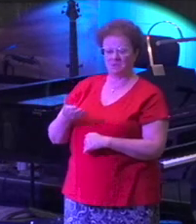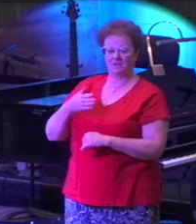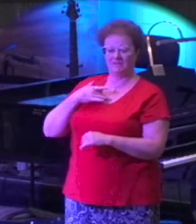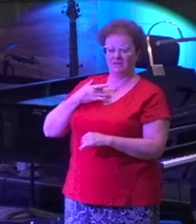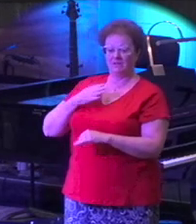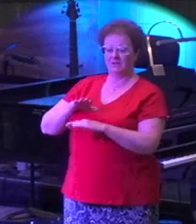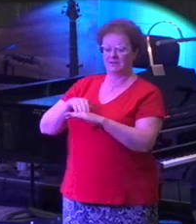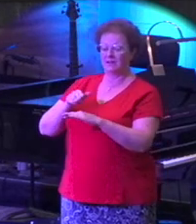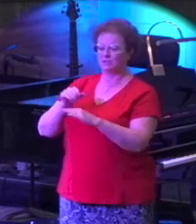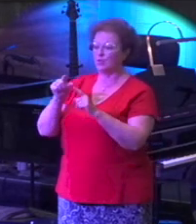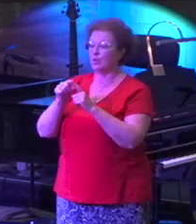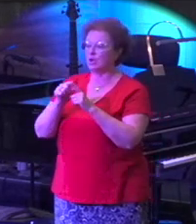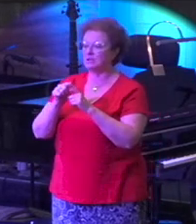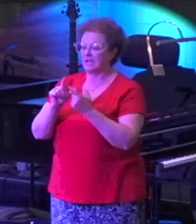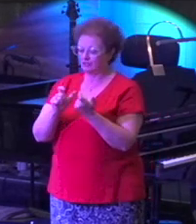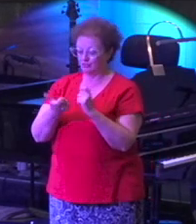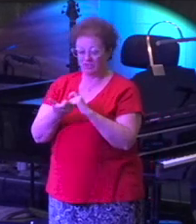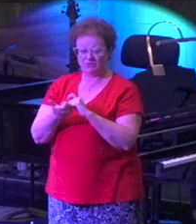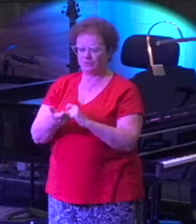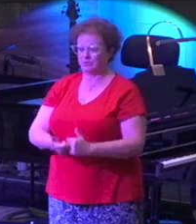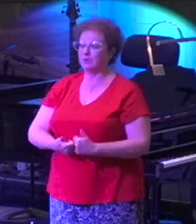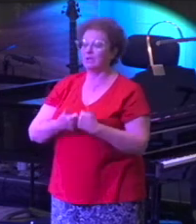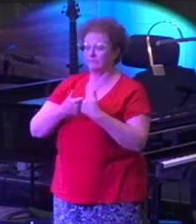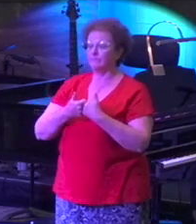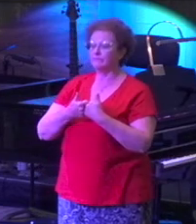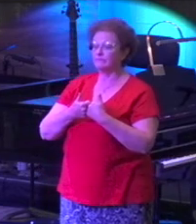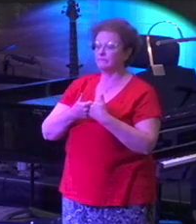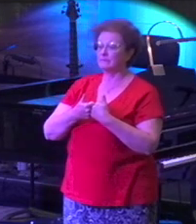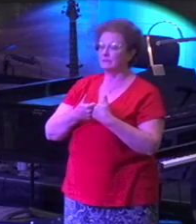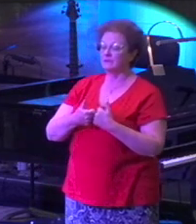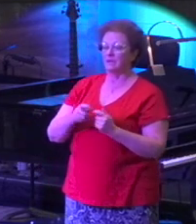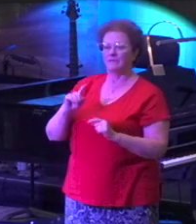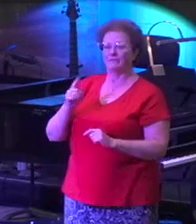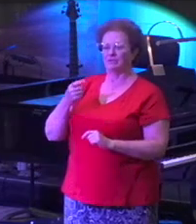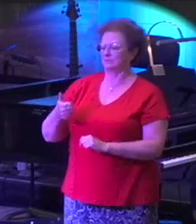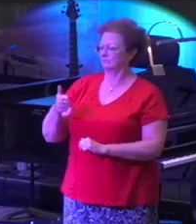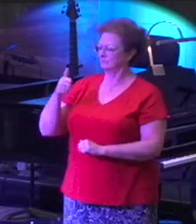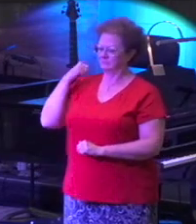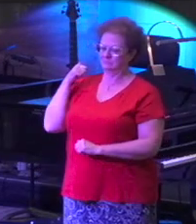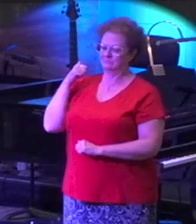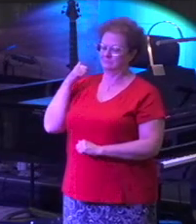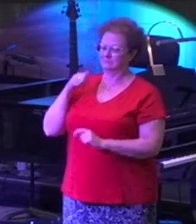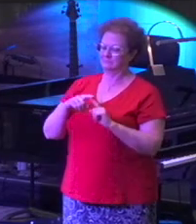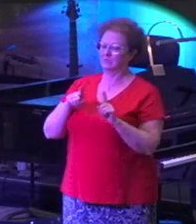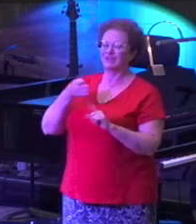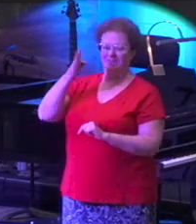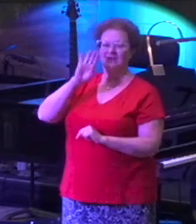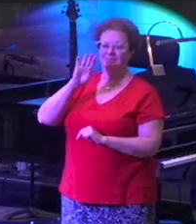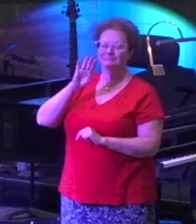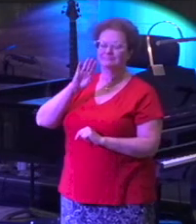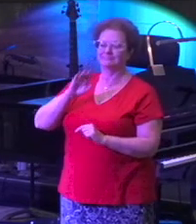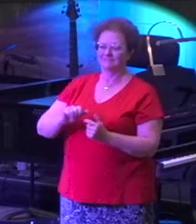God's word to make a change in your life and you refused? And God turned you right back to the same spot,